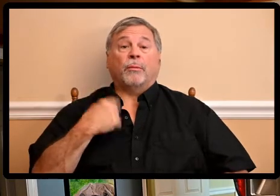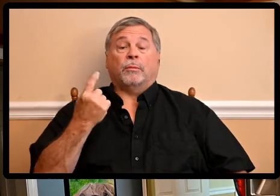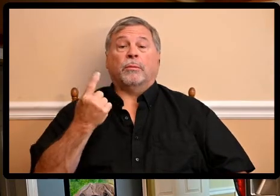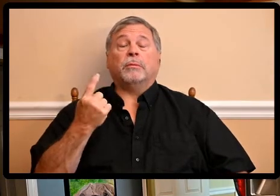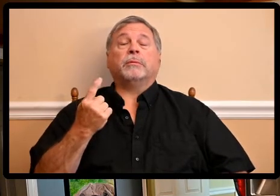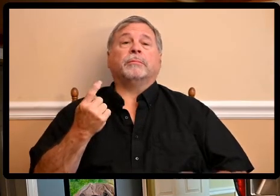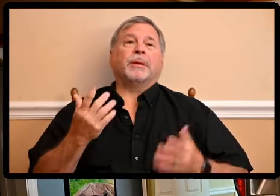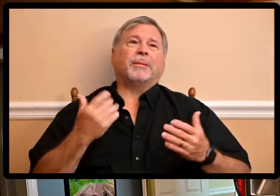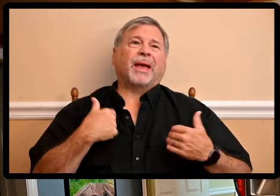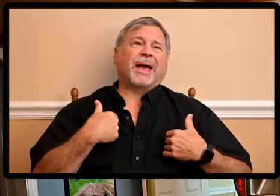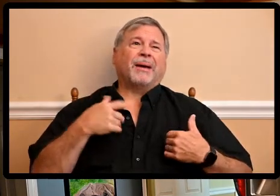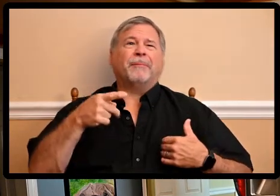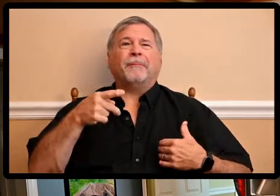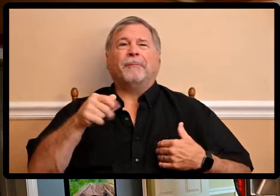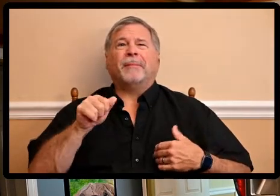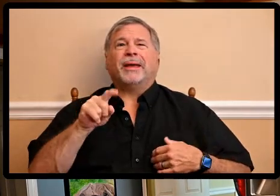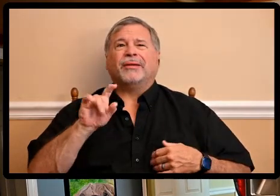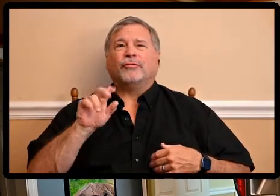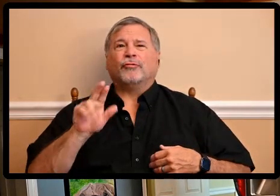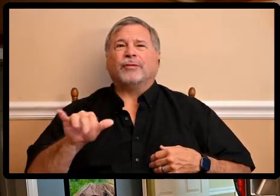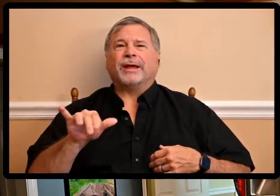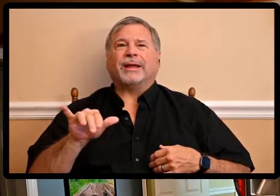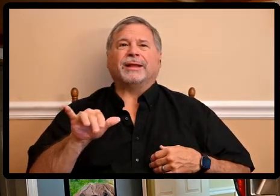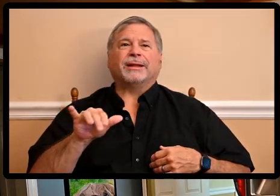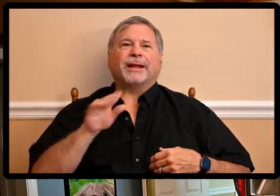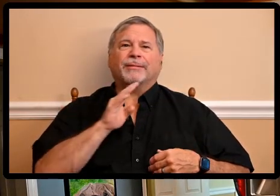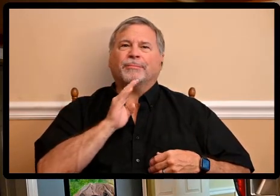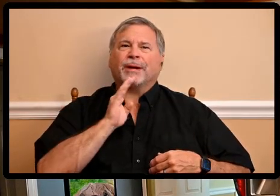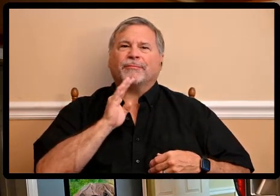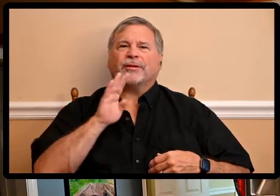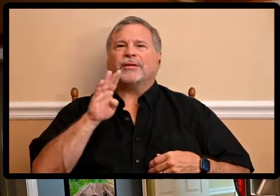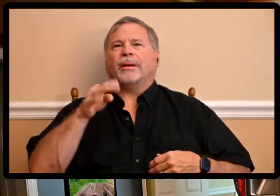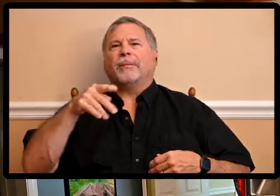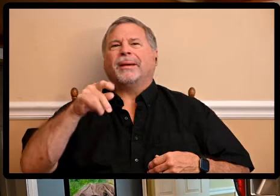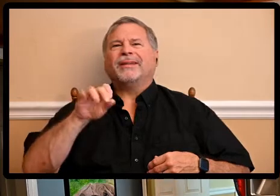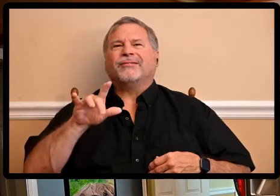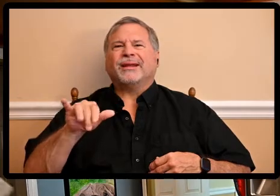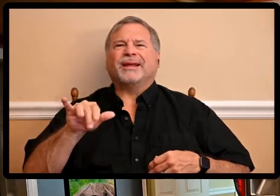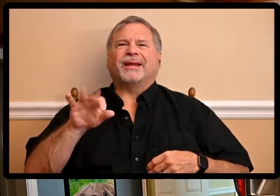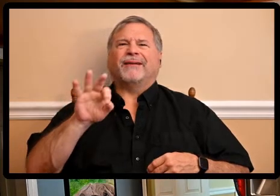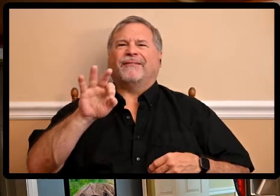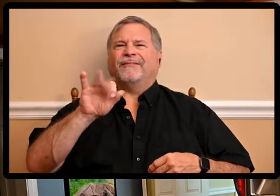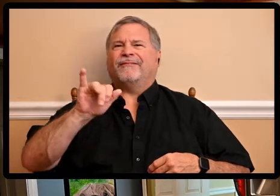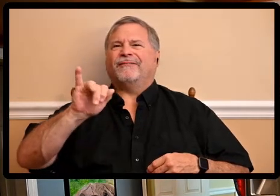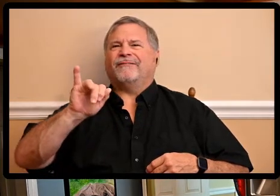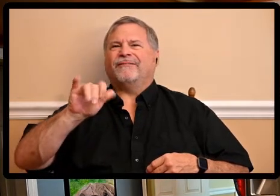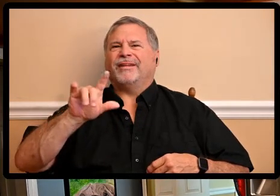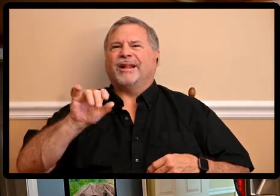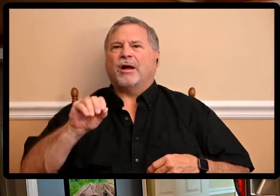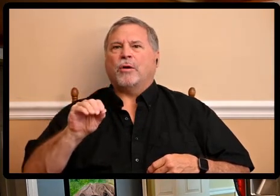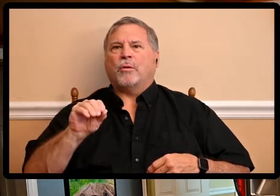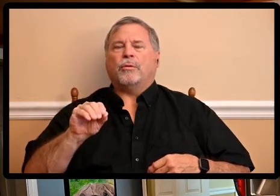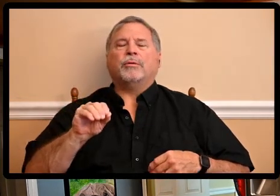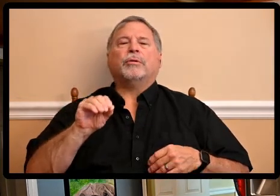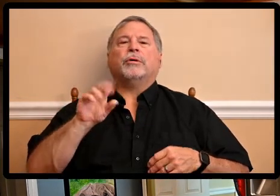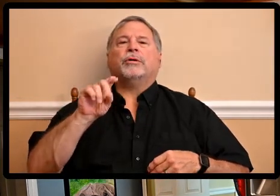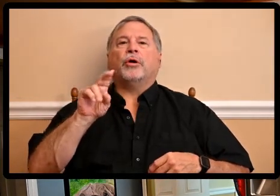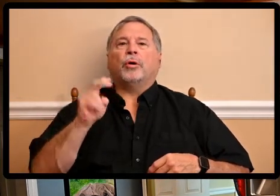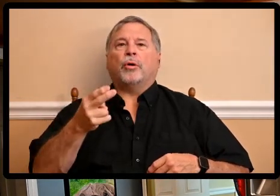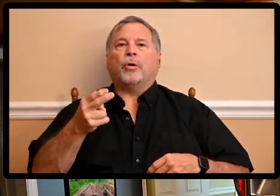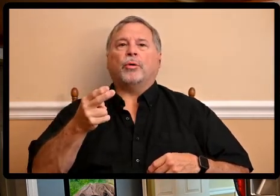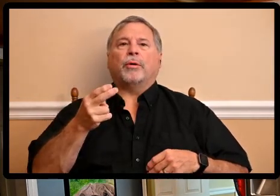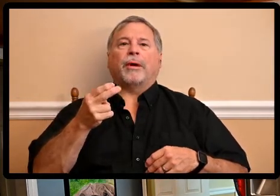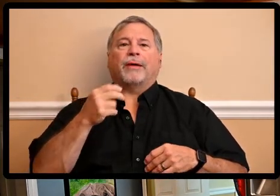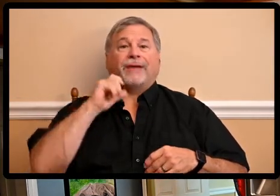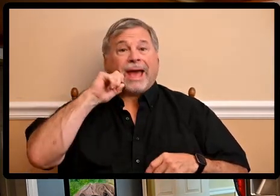a pastry, breakfast pastry that has like a phyllo dough and it has apples wrapped inside. You've had